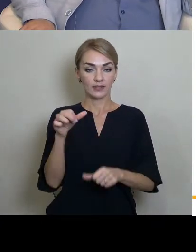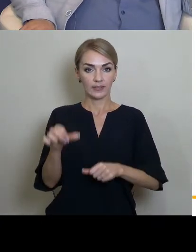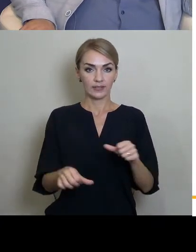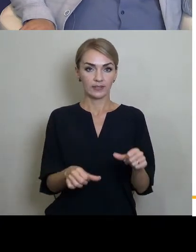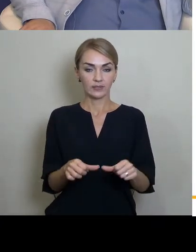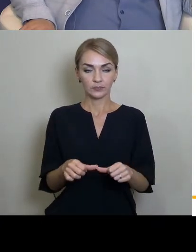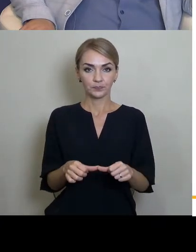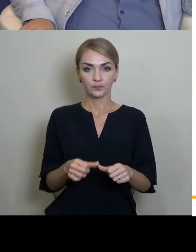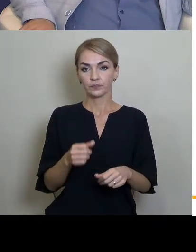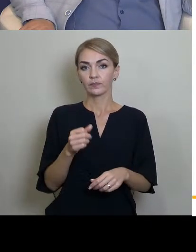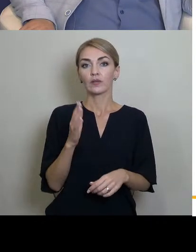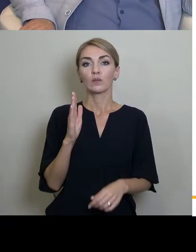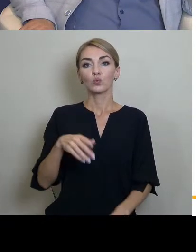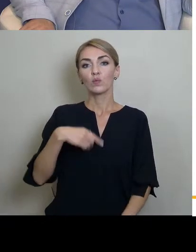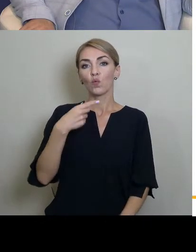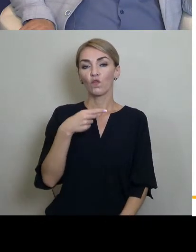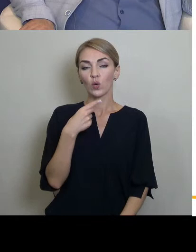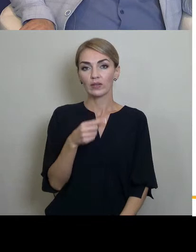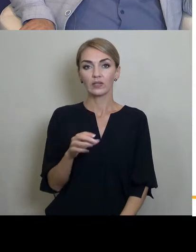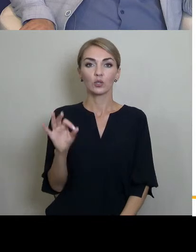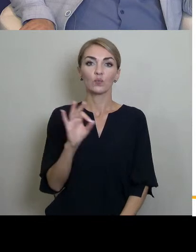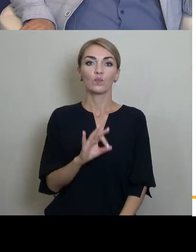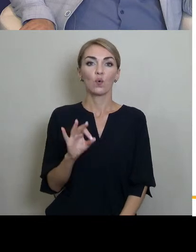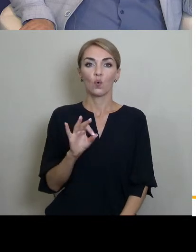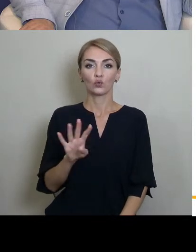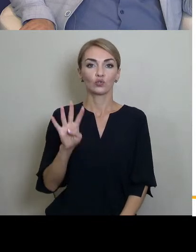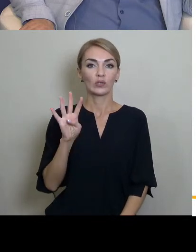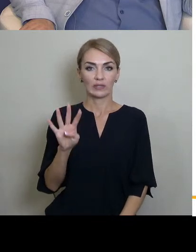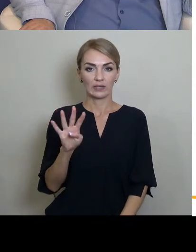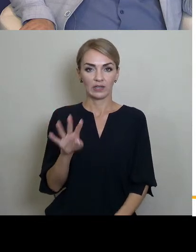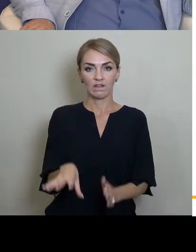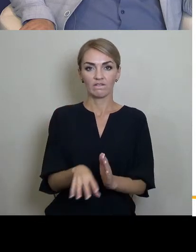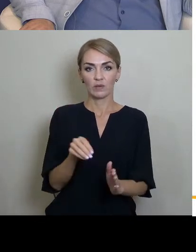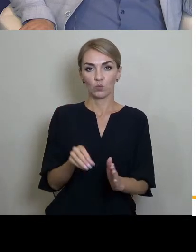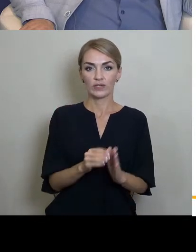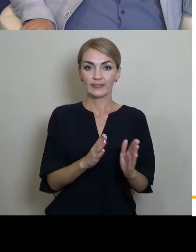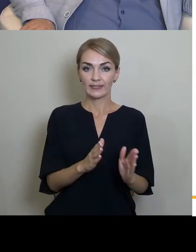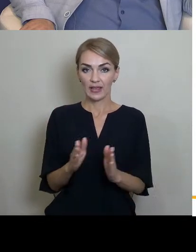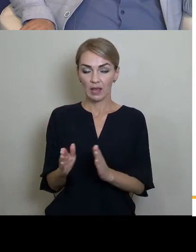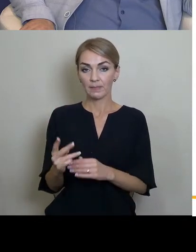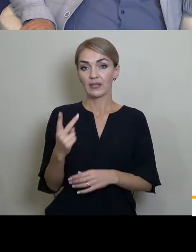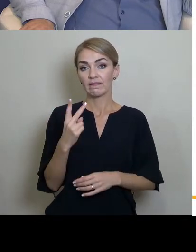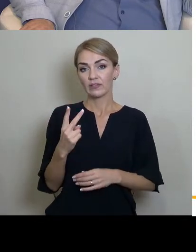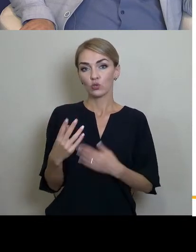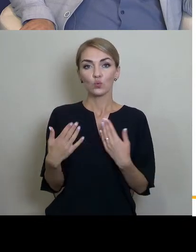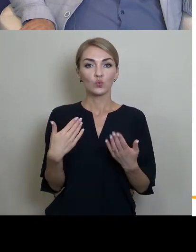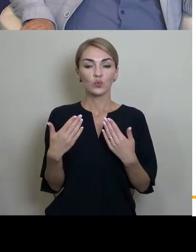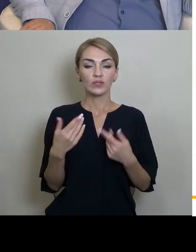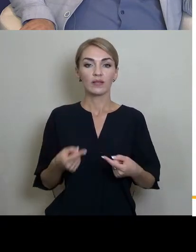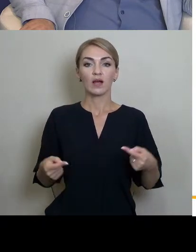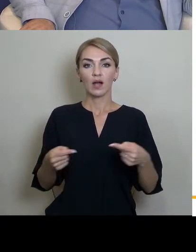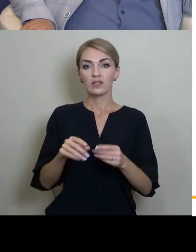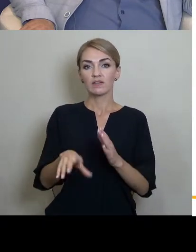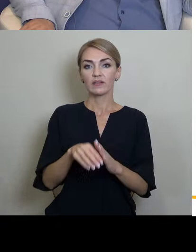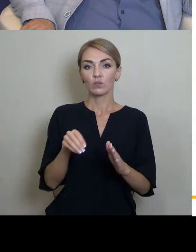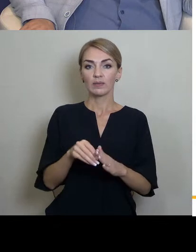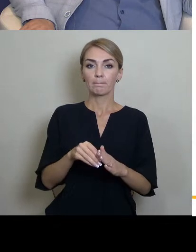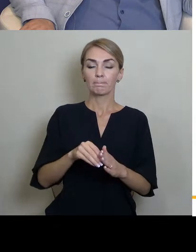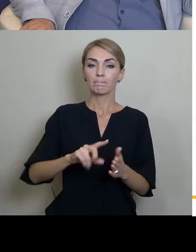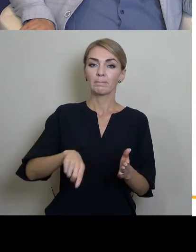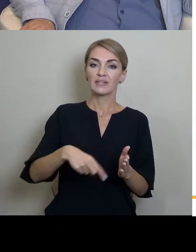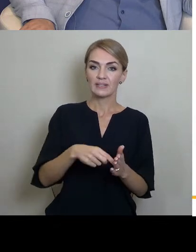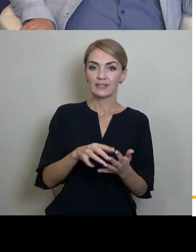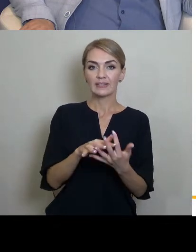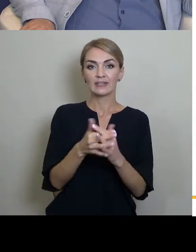Let's look at 2015. We are going to talk about four systems. Two